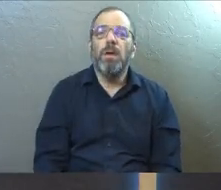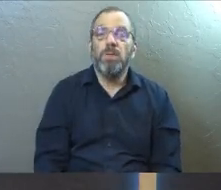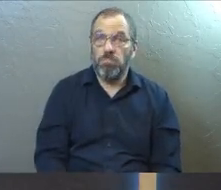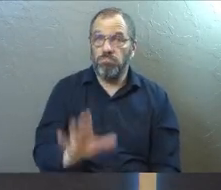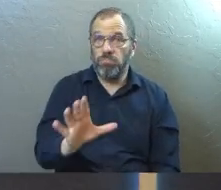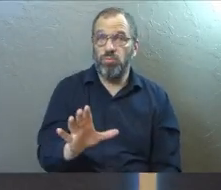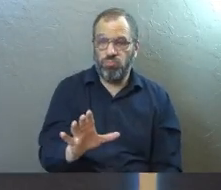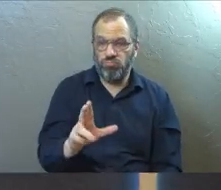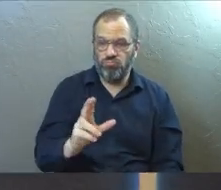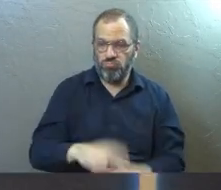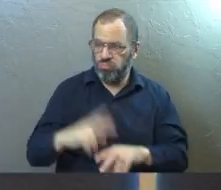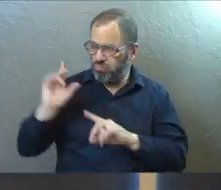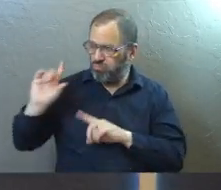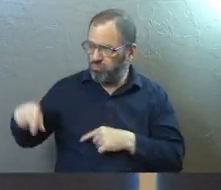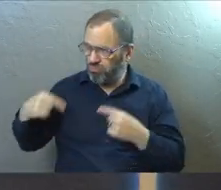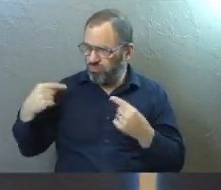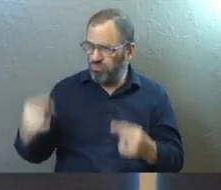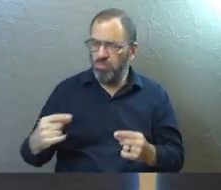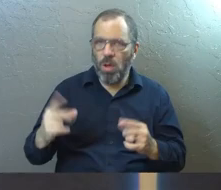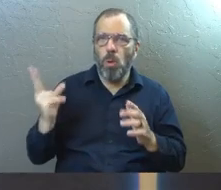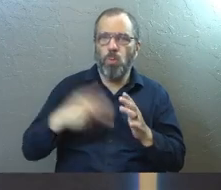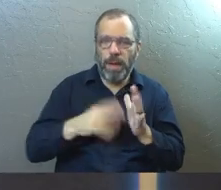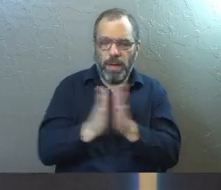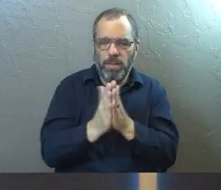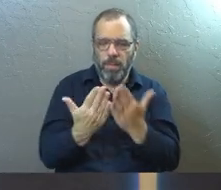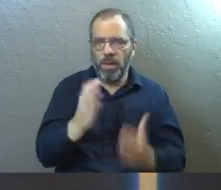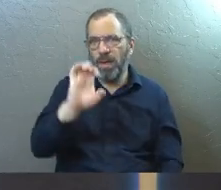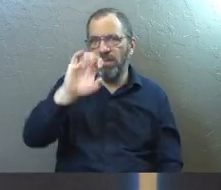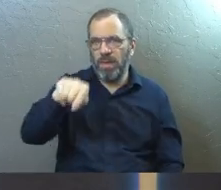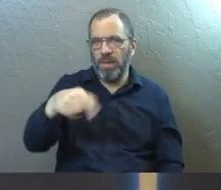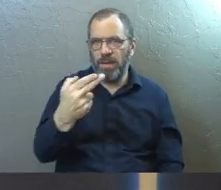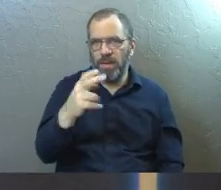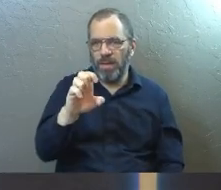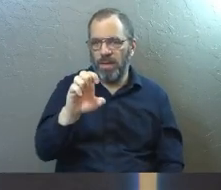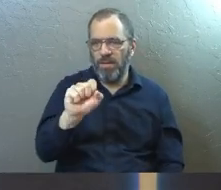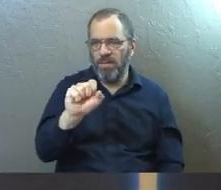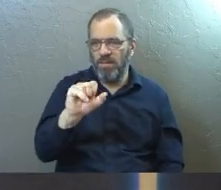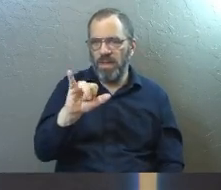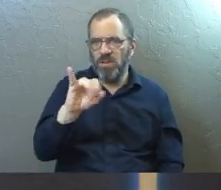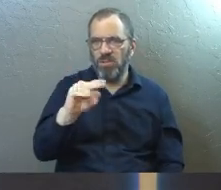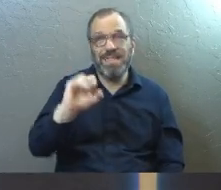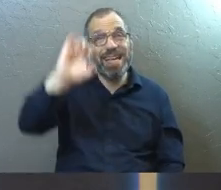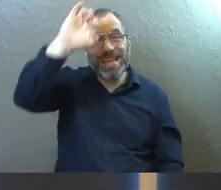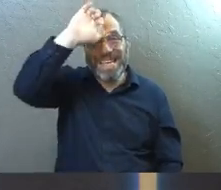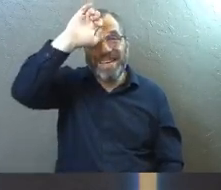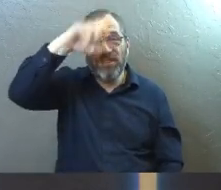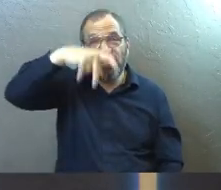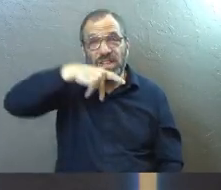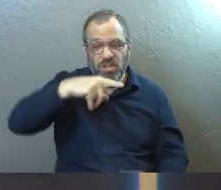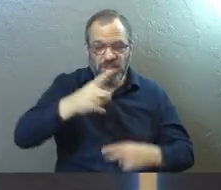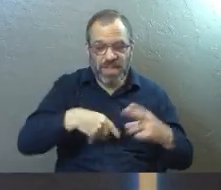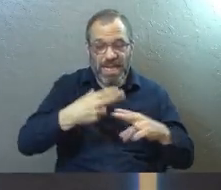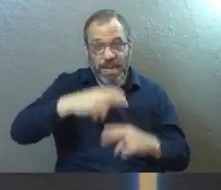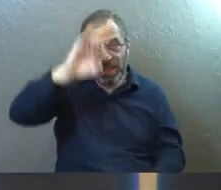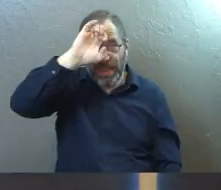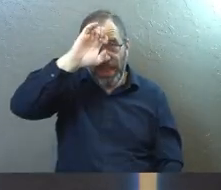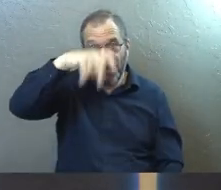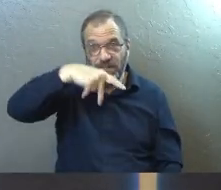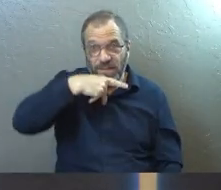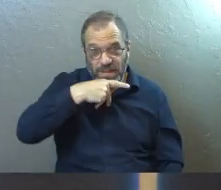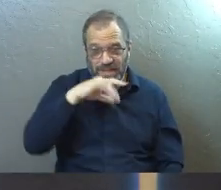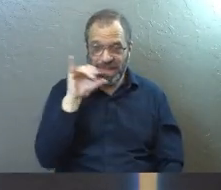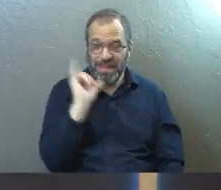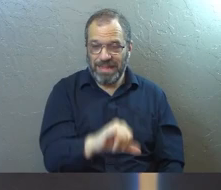you've been with us the last few weeks, we've been walking through the book of Ephesians, and we're talking about how this text is referred to as truth that sings, and it has been